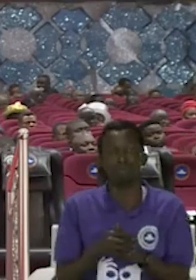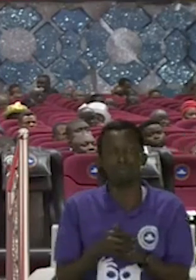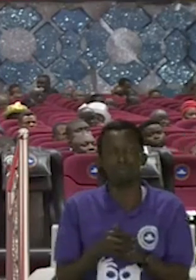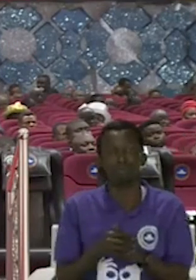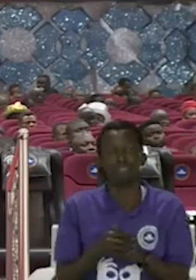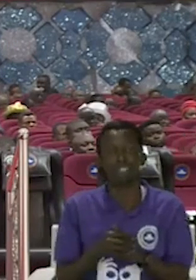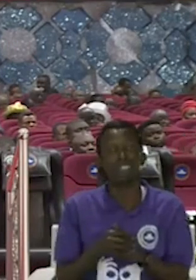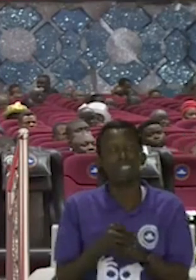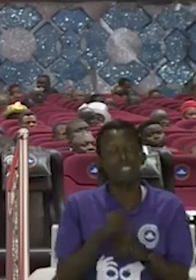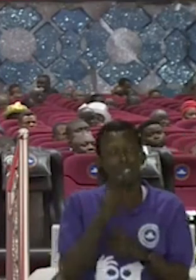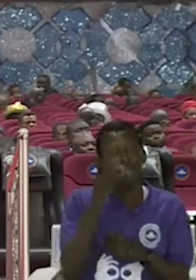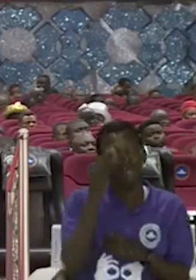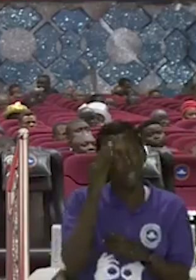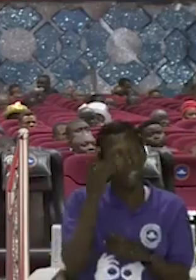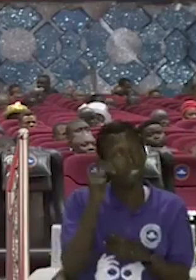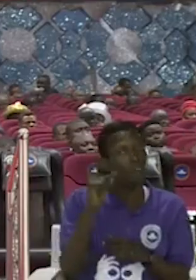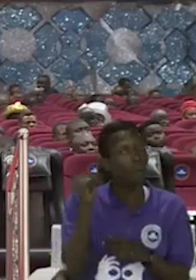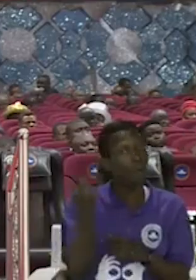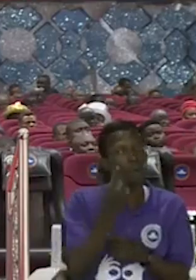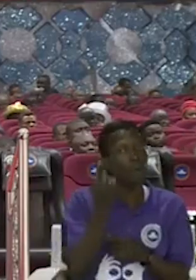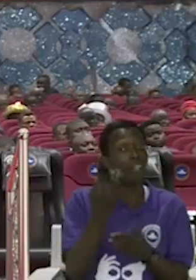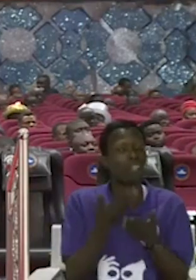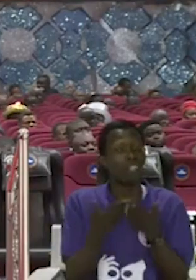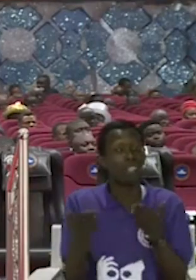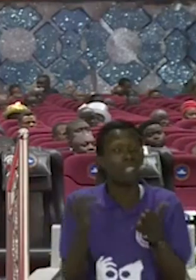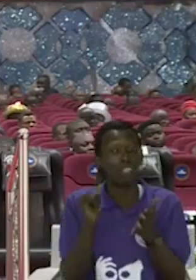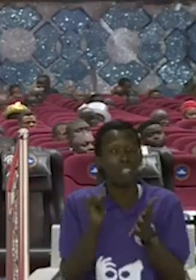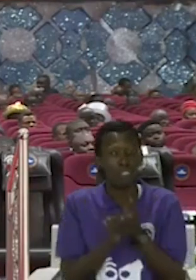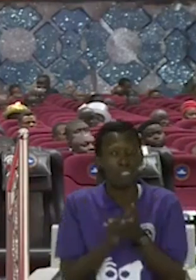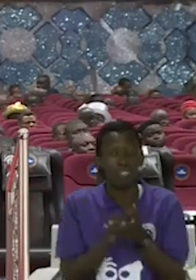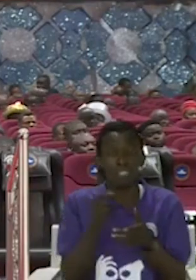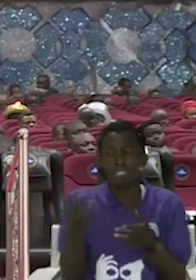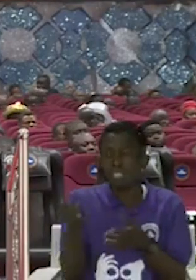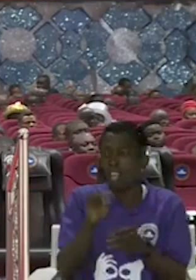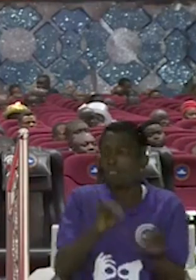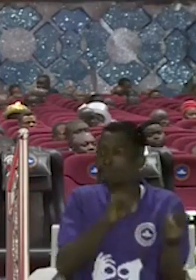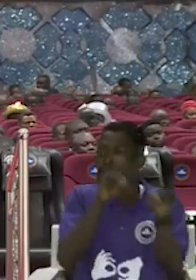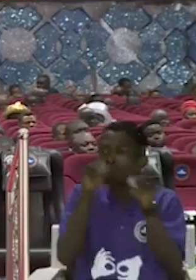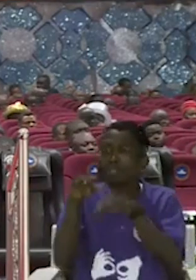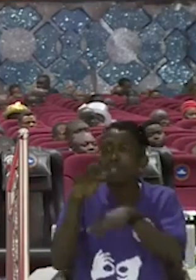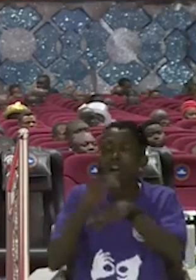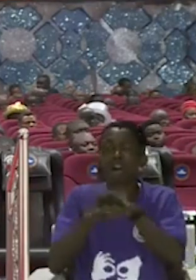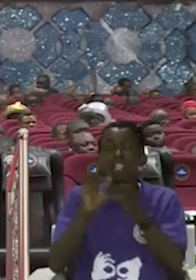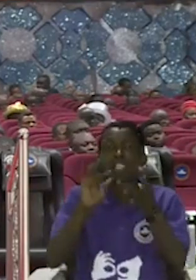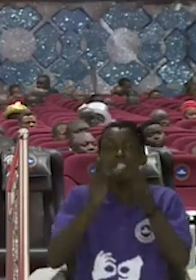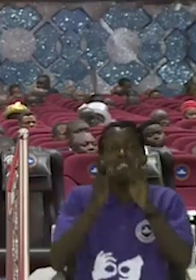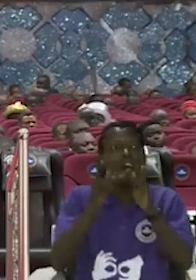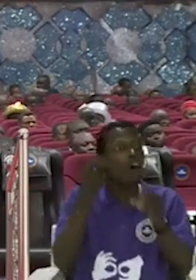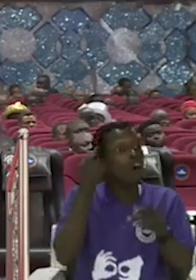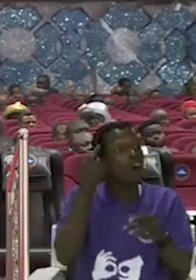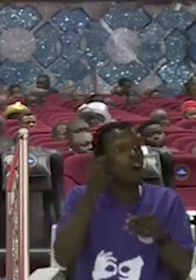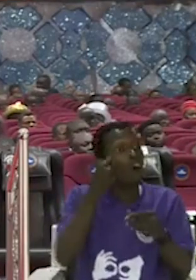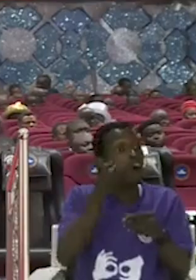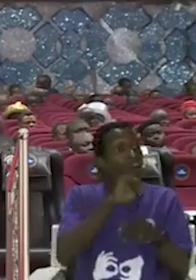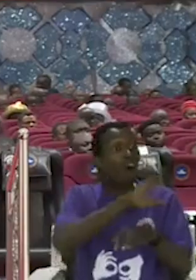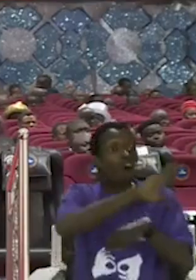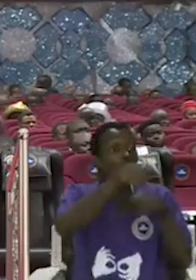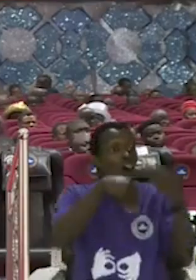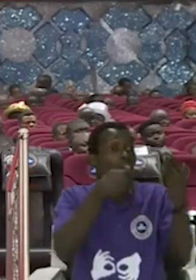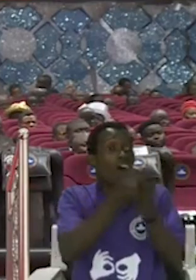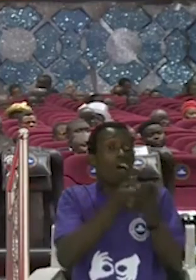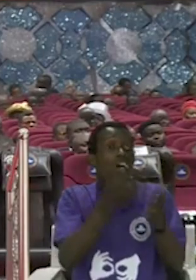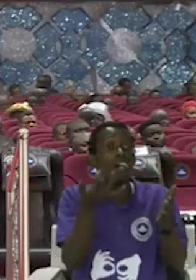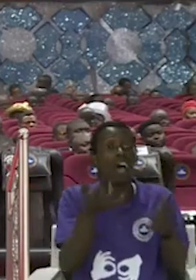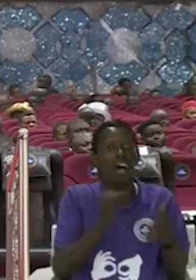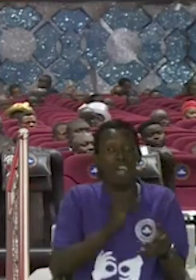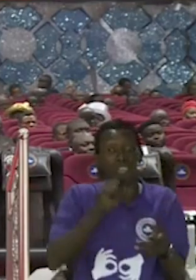You know, the only thing they put on the internet of all that thing that I said is